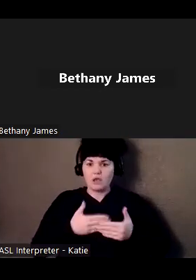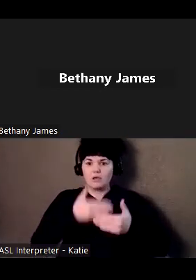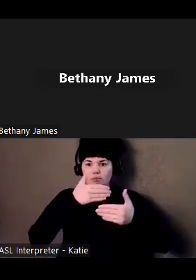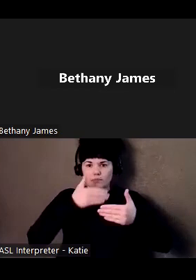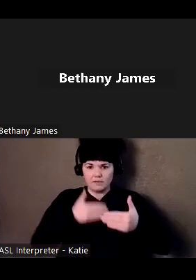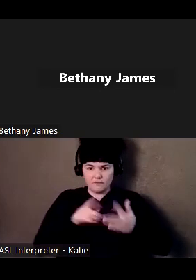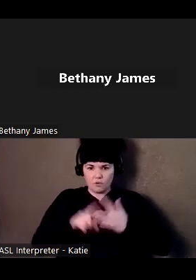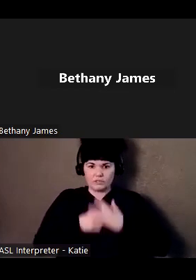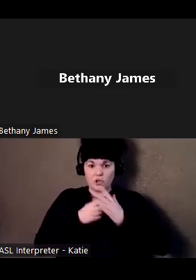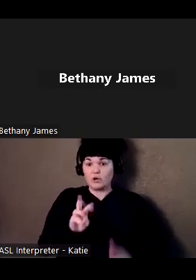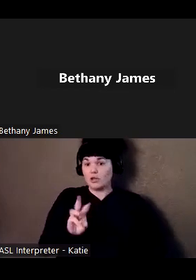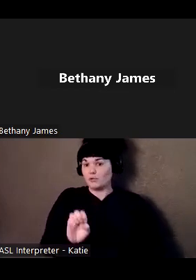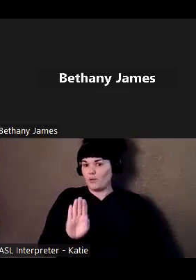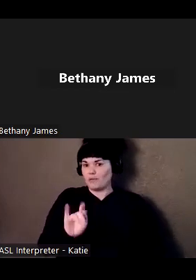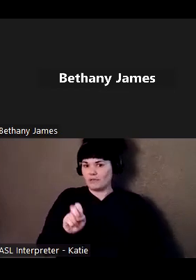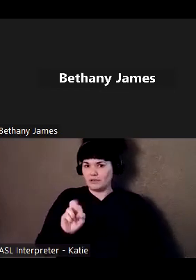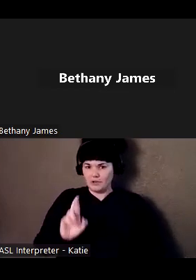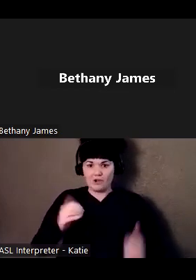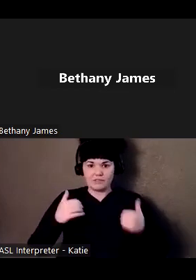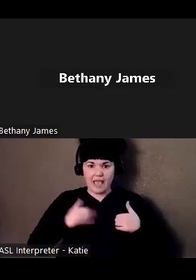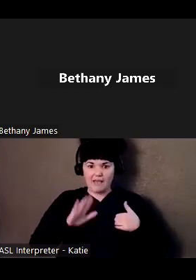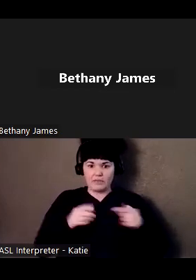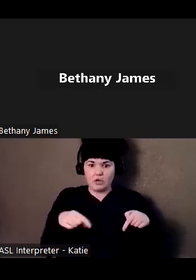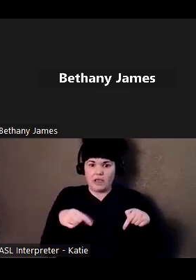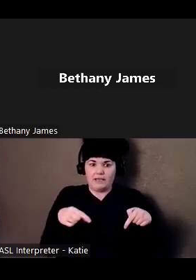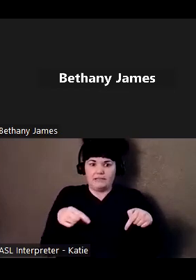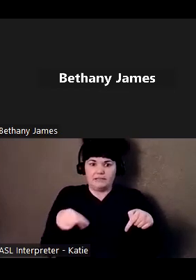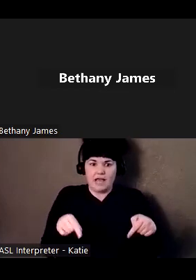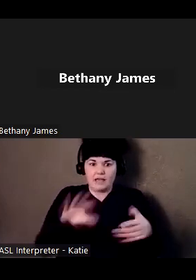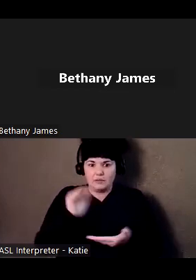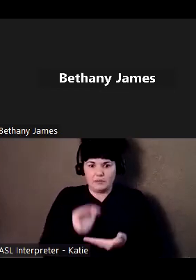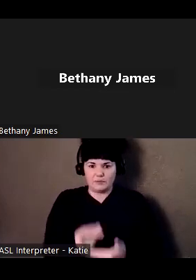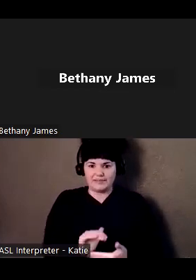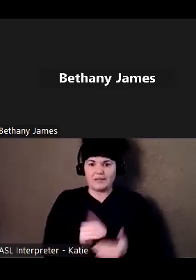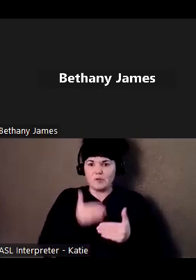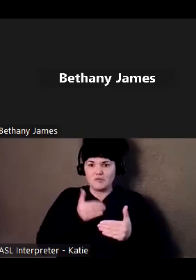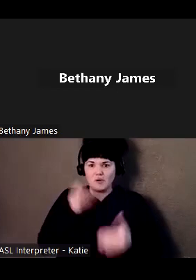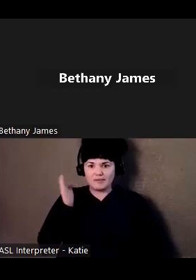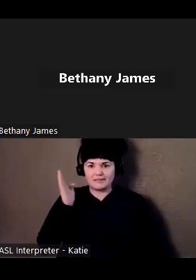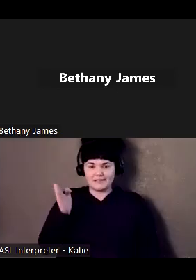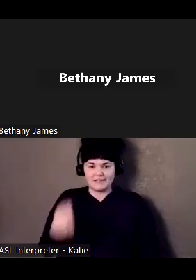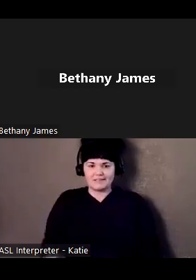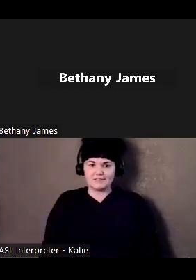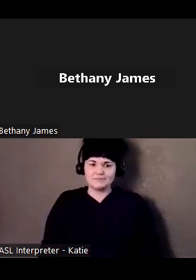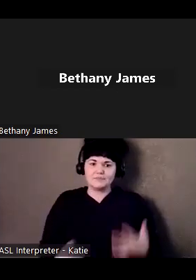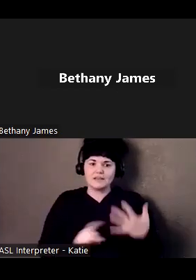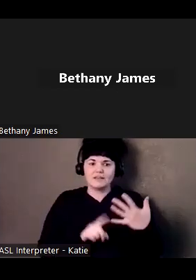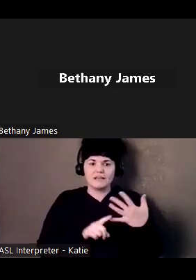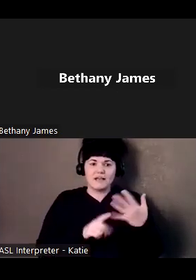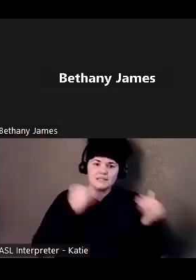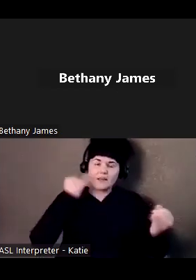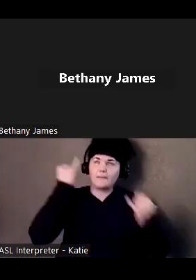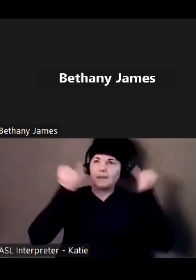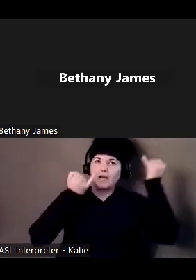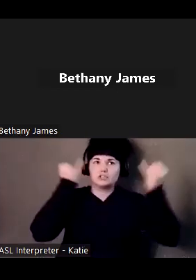quell one's mounting anxiety prior to the presentation. And finally, imaginal experiences, which